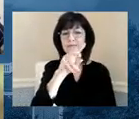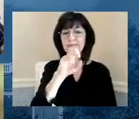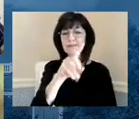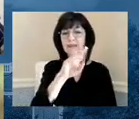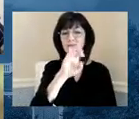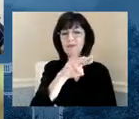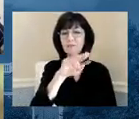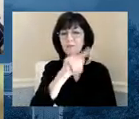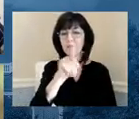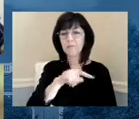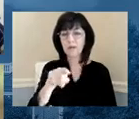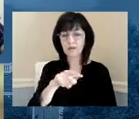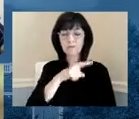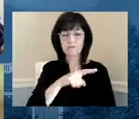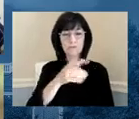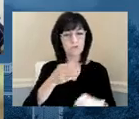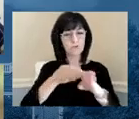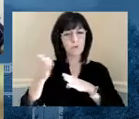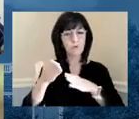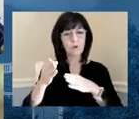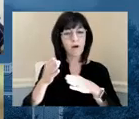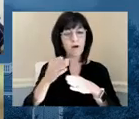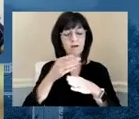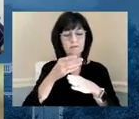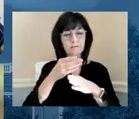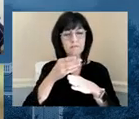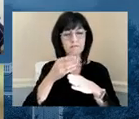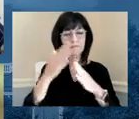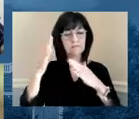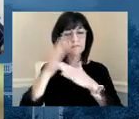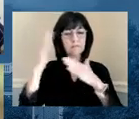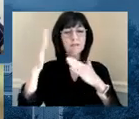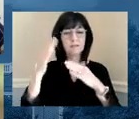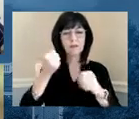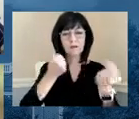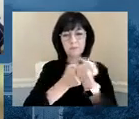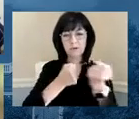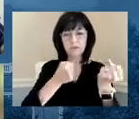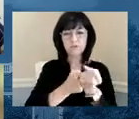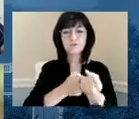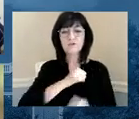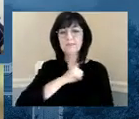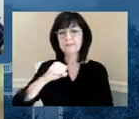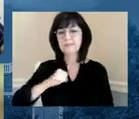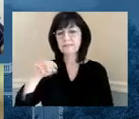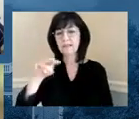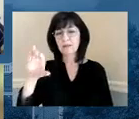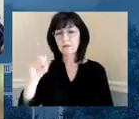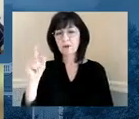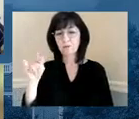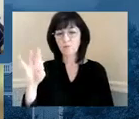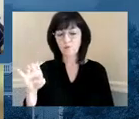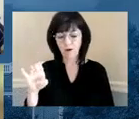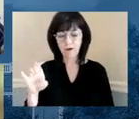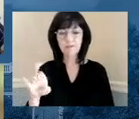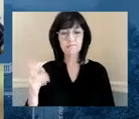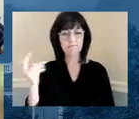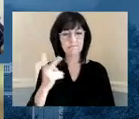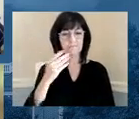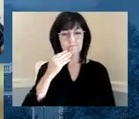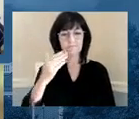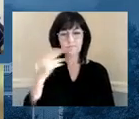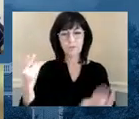sponsor of H.Bill 160 in the Senate, Senator McBride. Thank you both for joining us today. We also